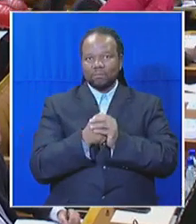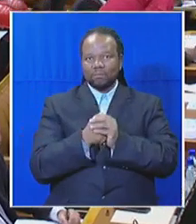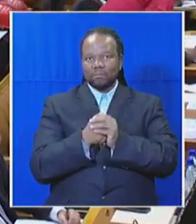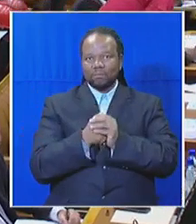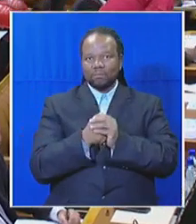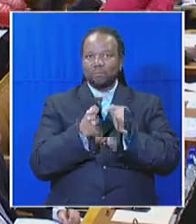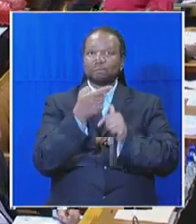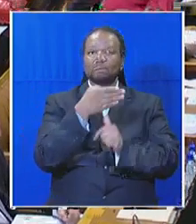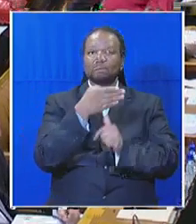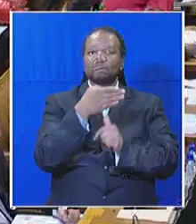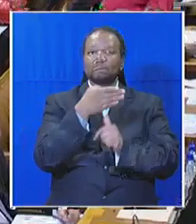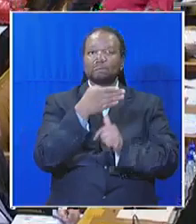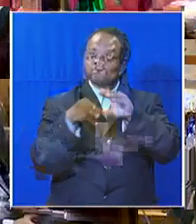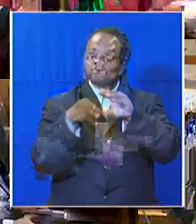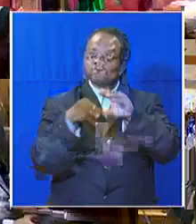attract